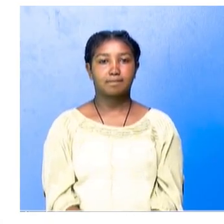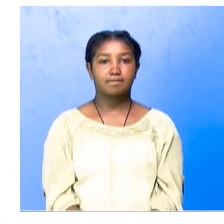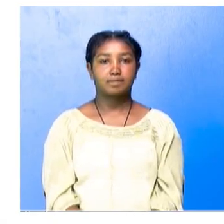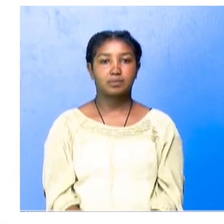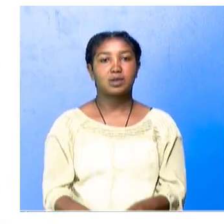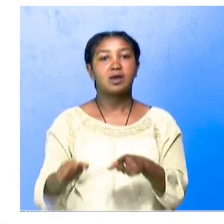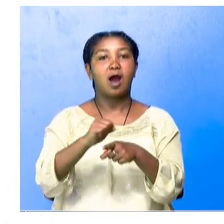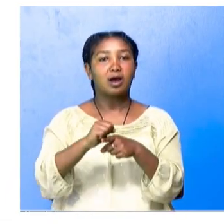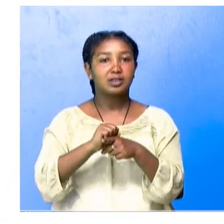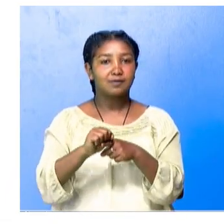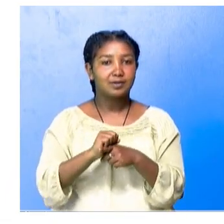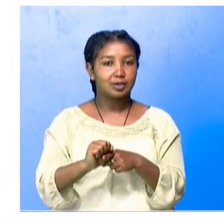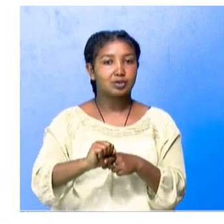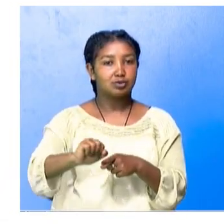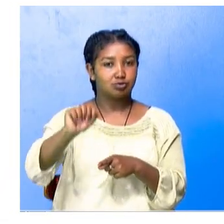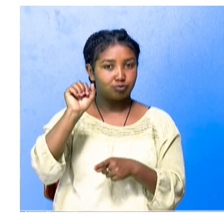Activity